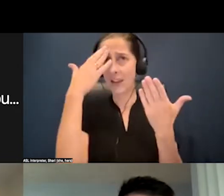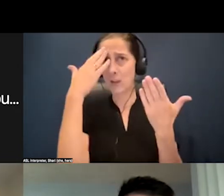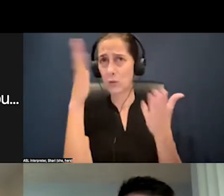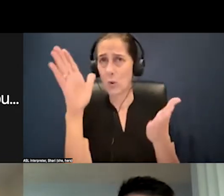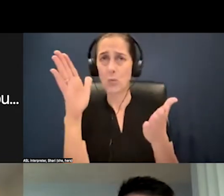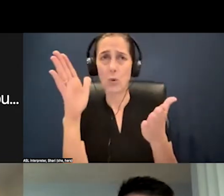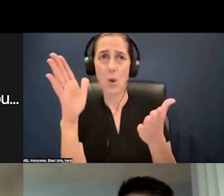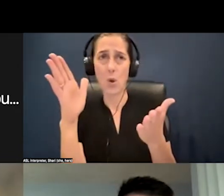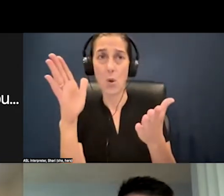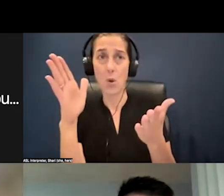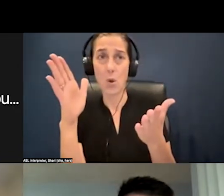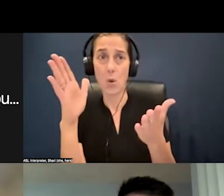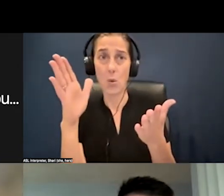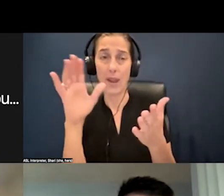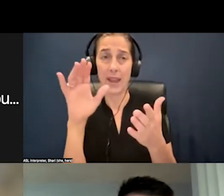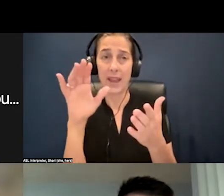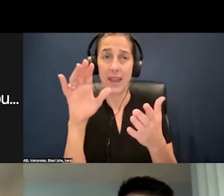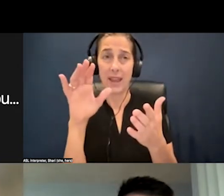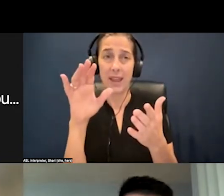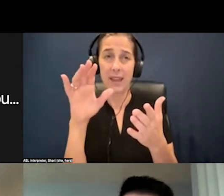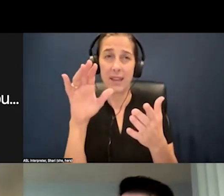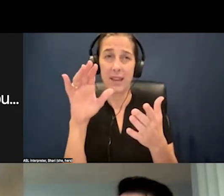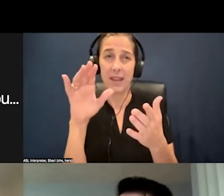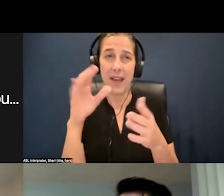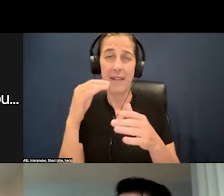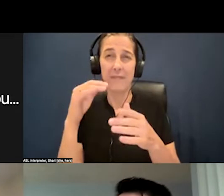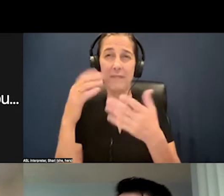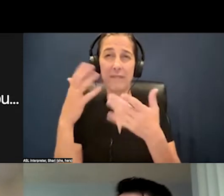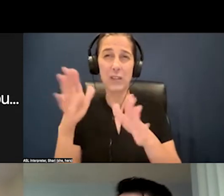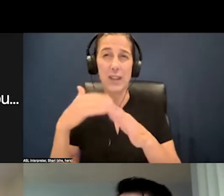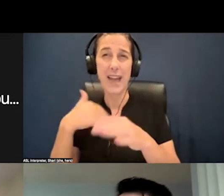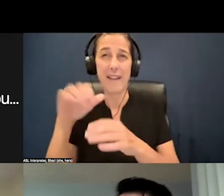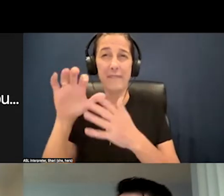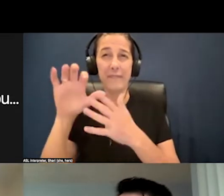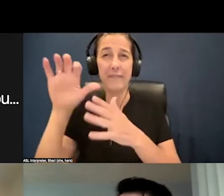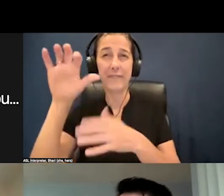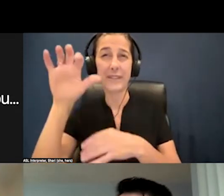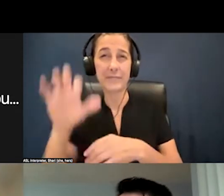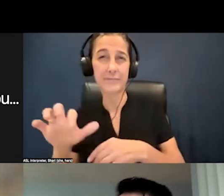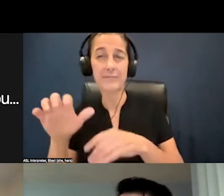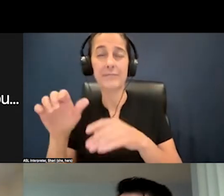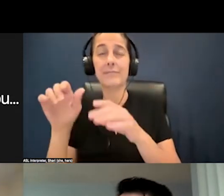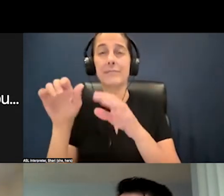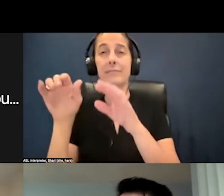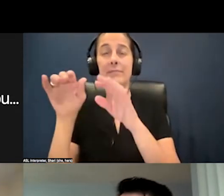have on-screen text image descriptions, so I'll try to provide that verbally when I have